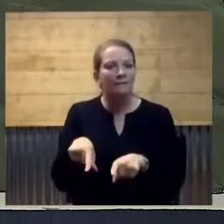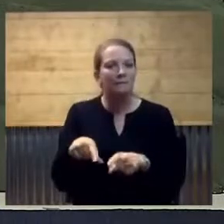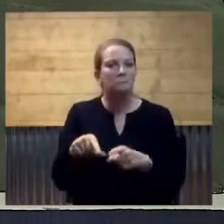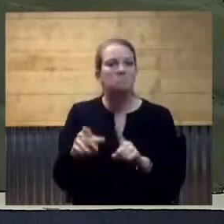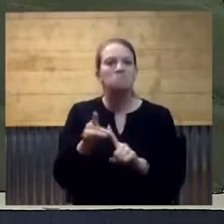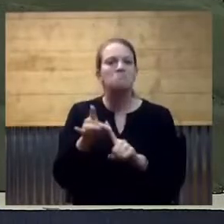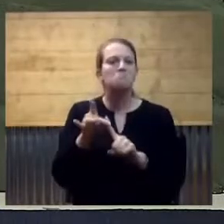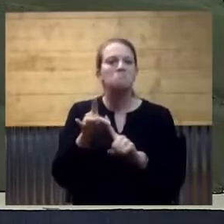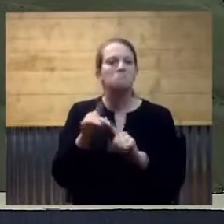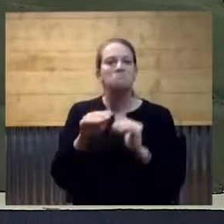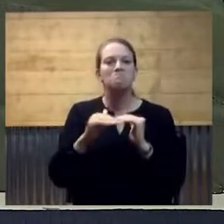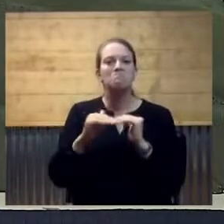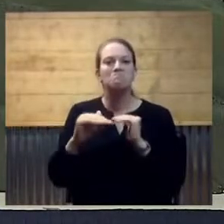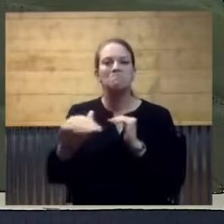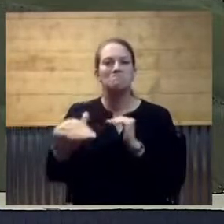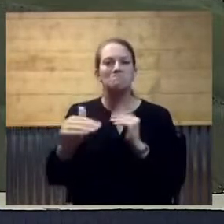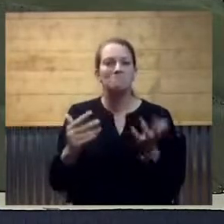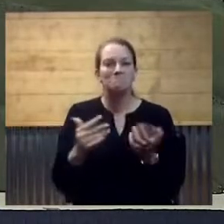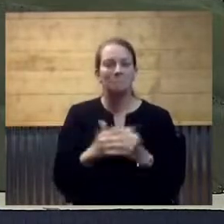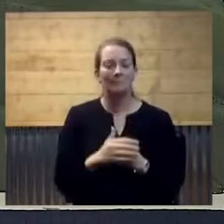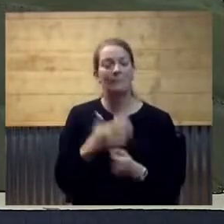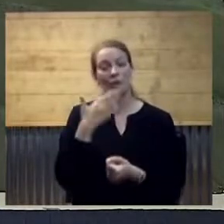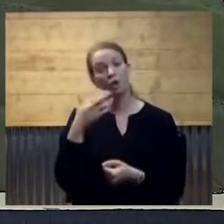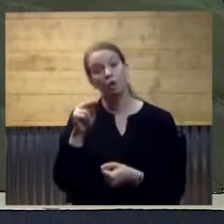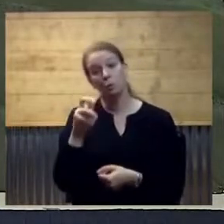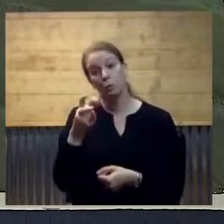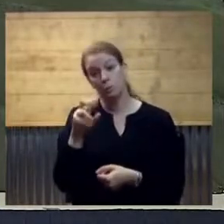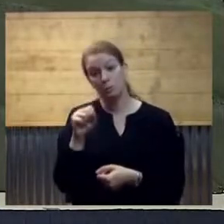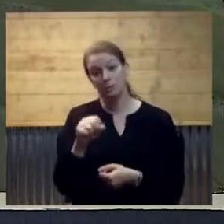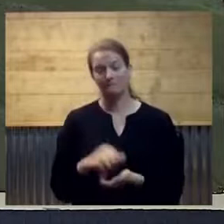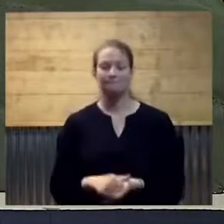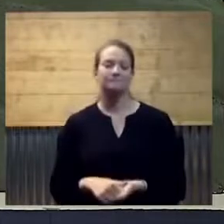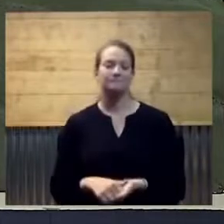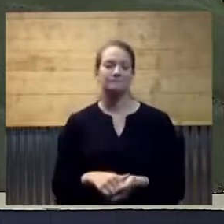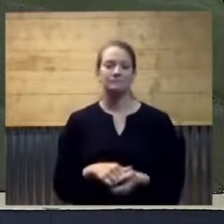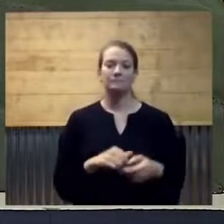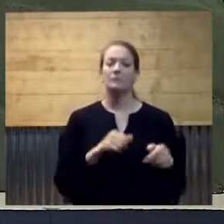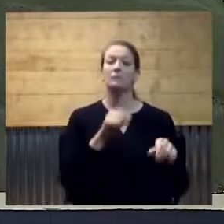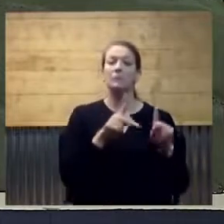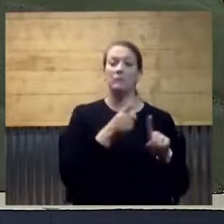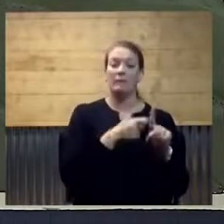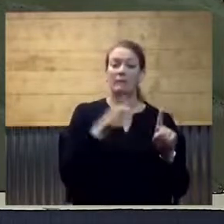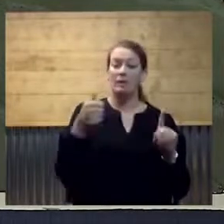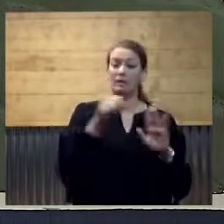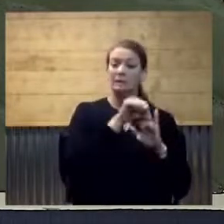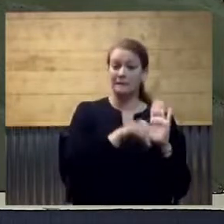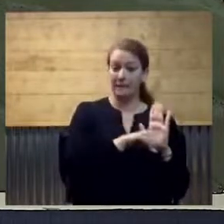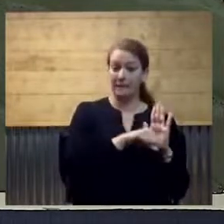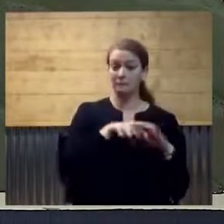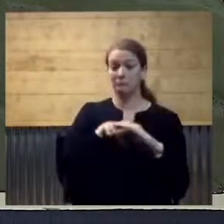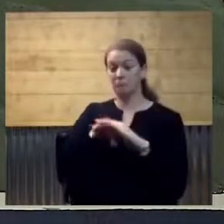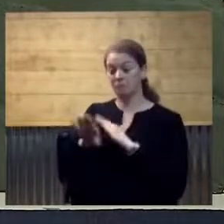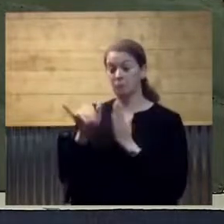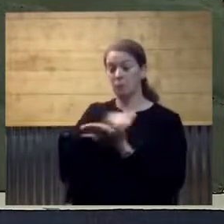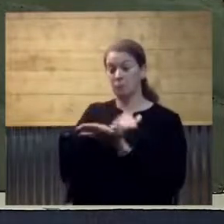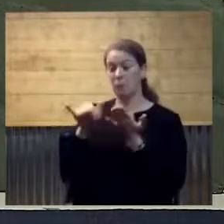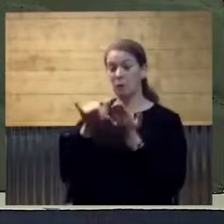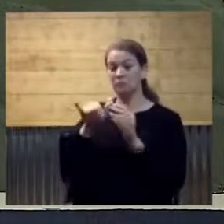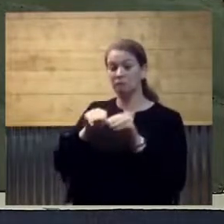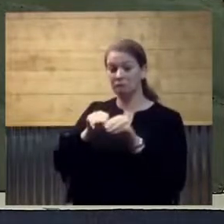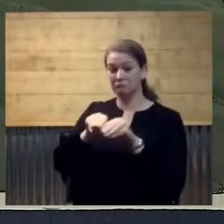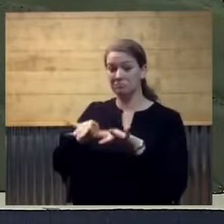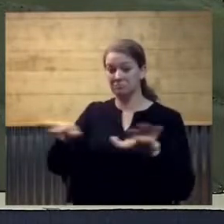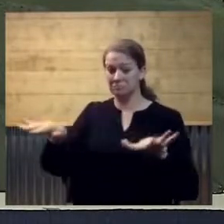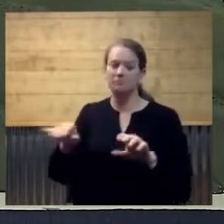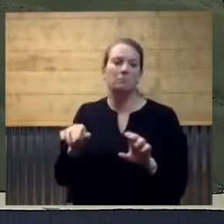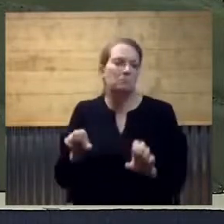news. Could these other states be bringing in an infection? Yes. Could the mass